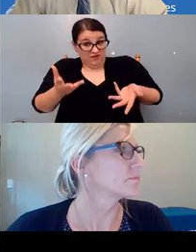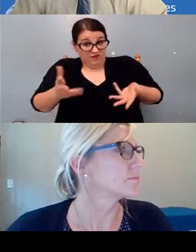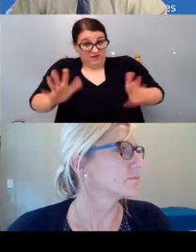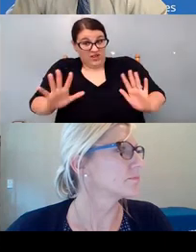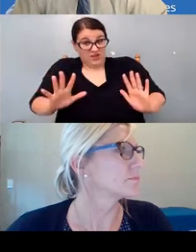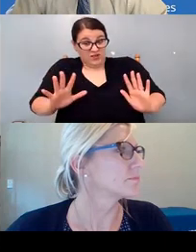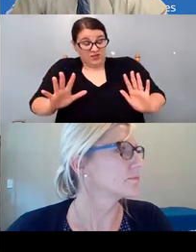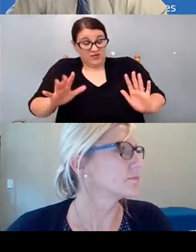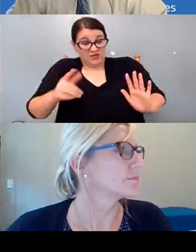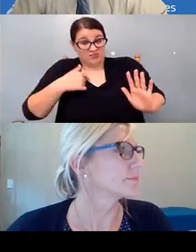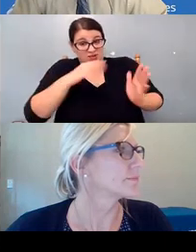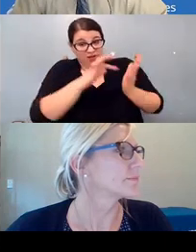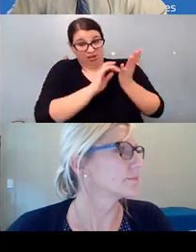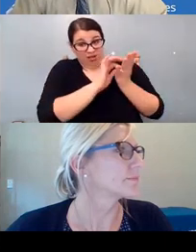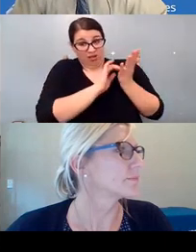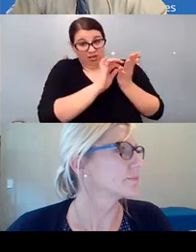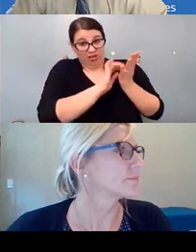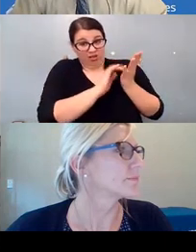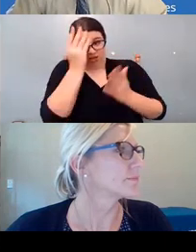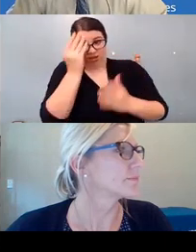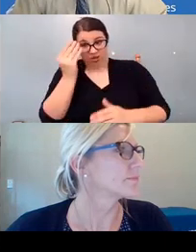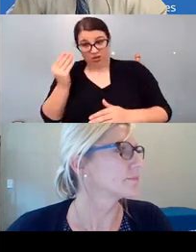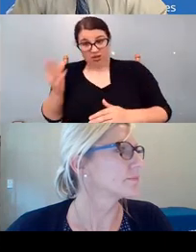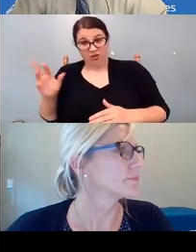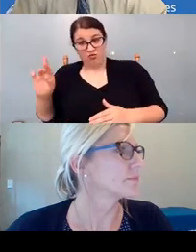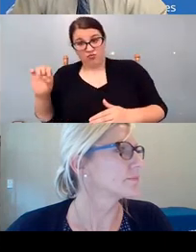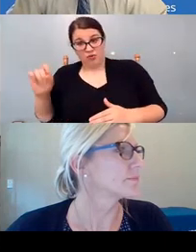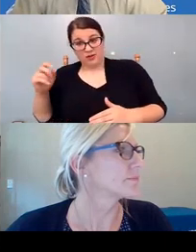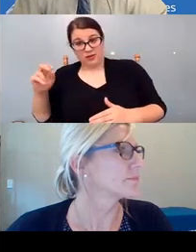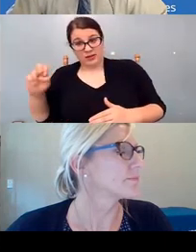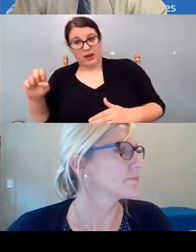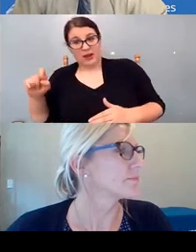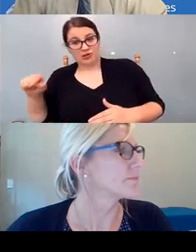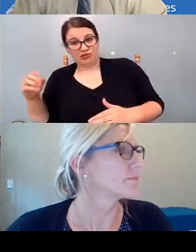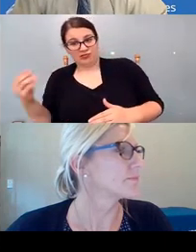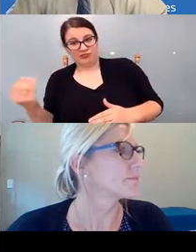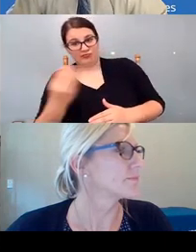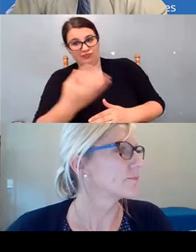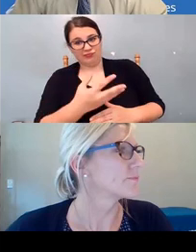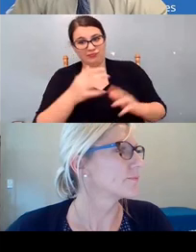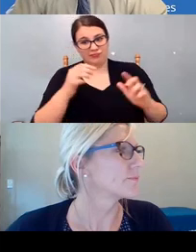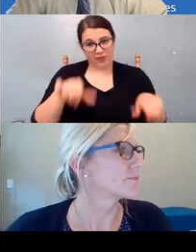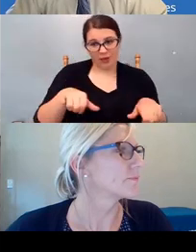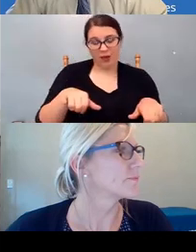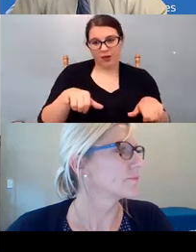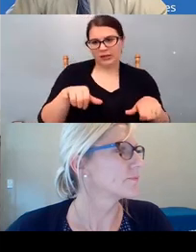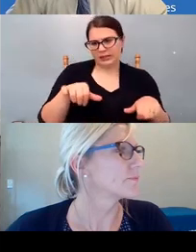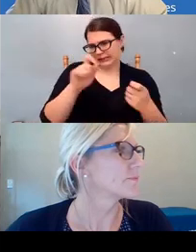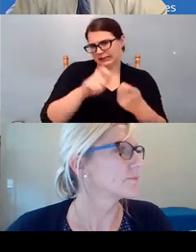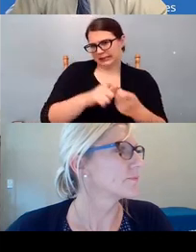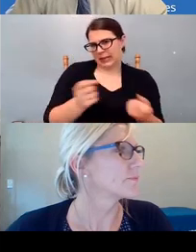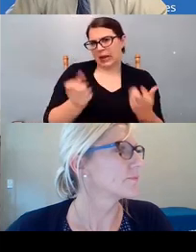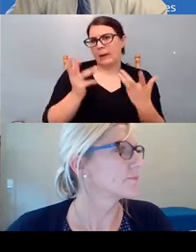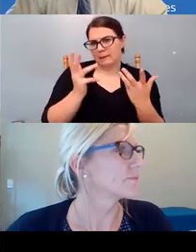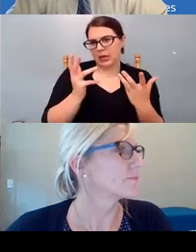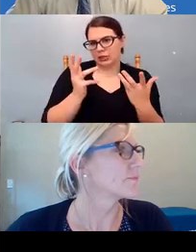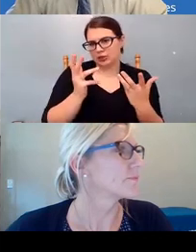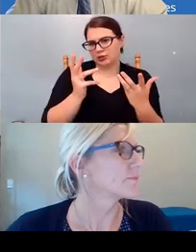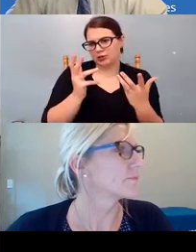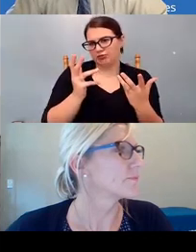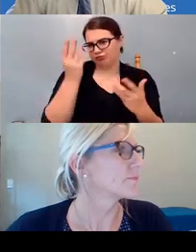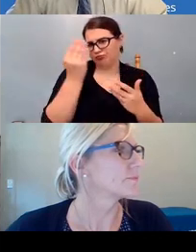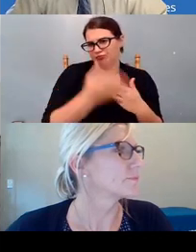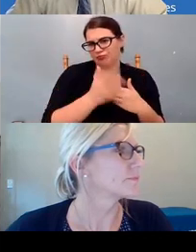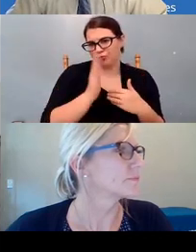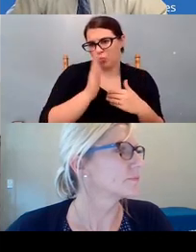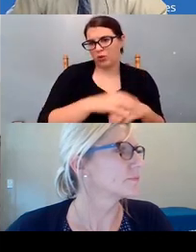Roxanne, and we can send that to you. So if she has a way to contact you, we can definitely get you an exact number there. Also understand